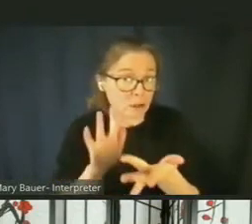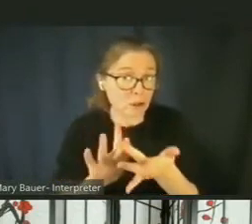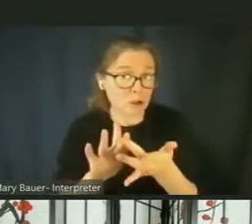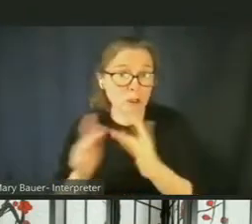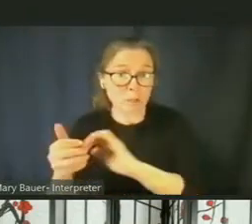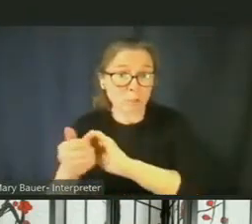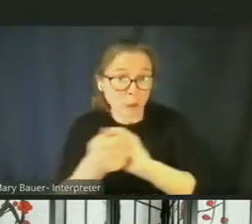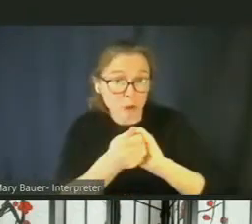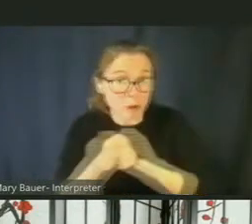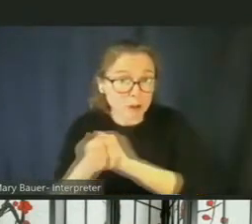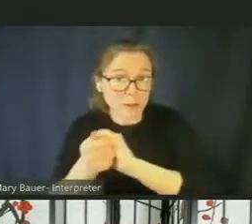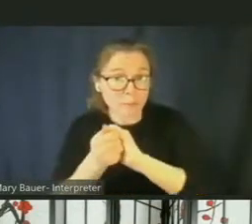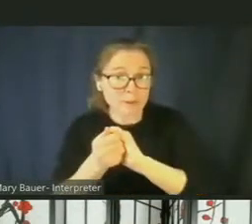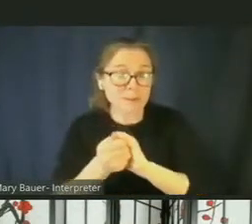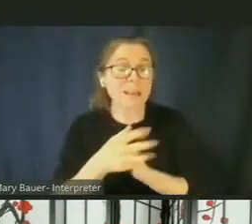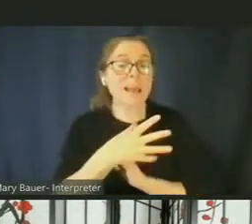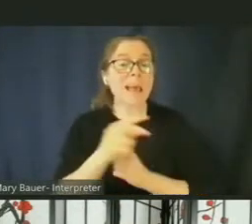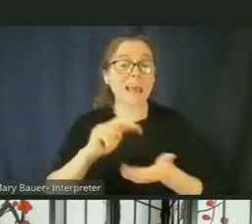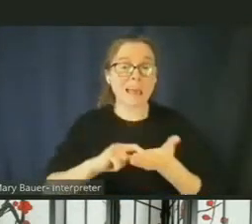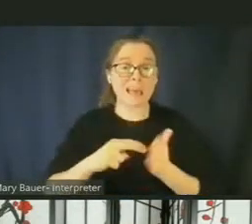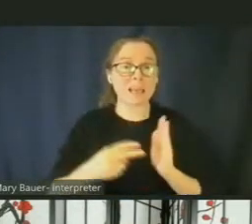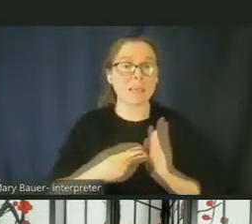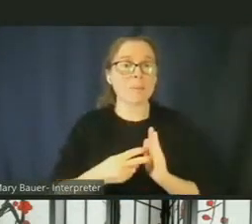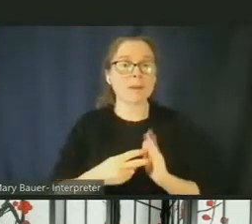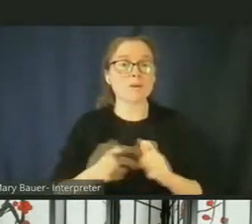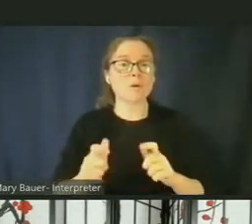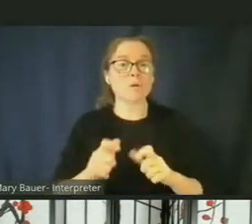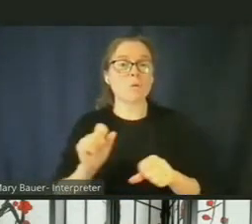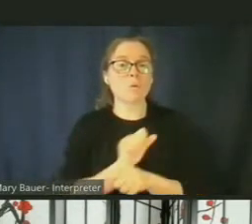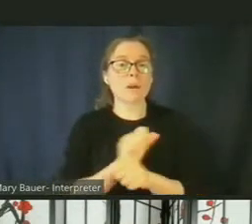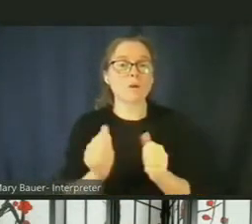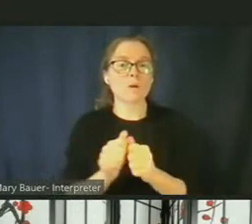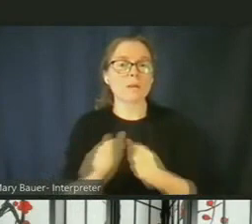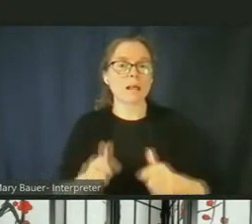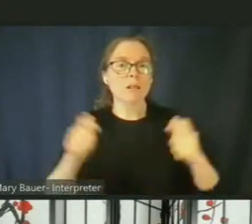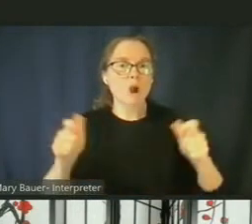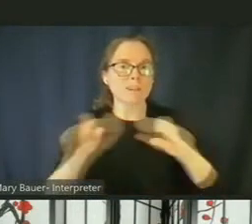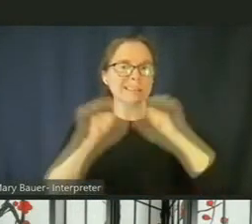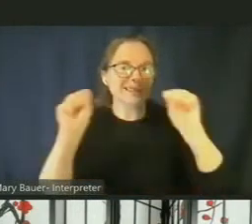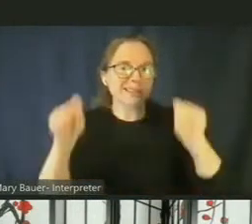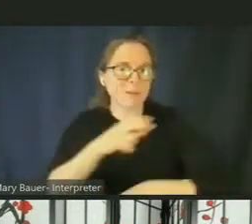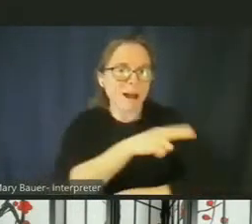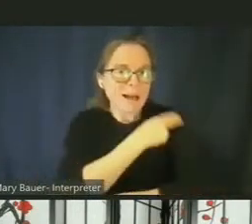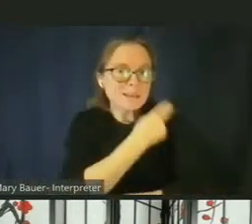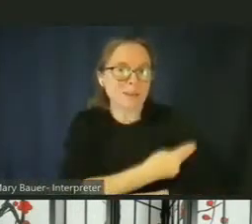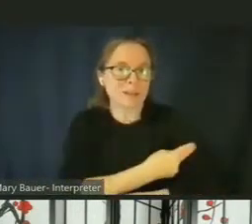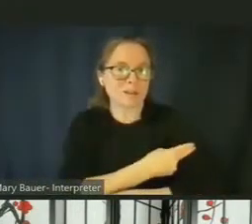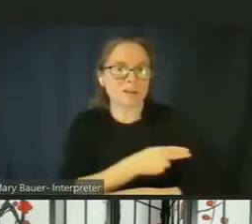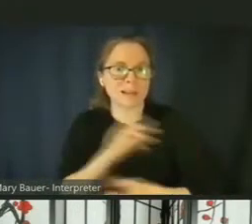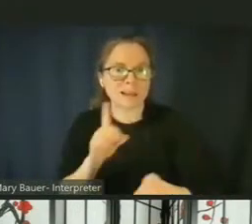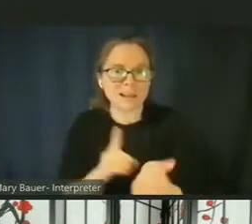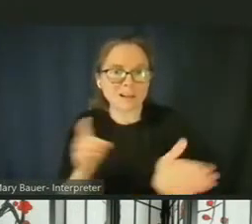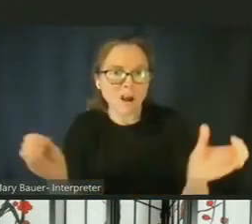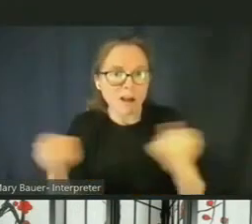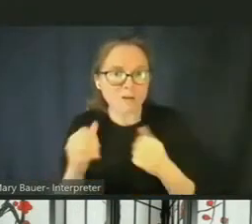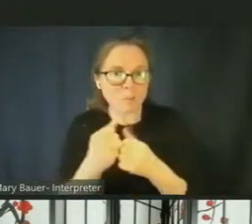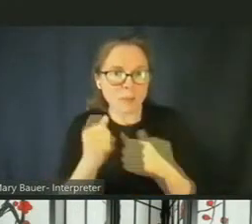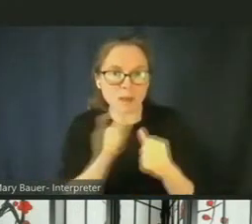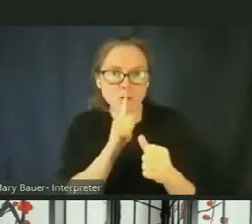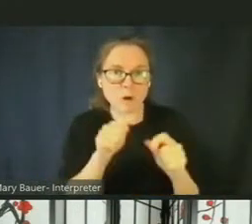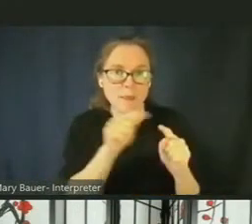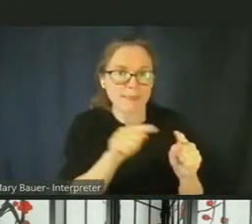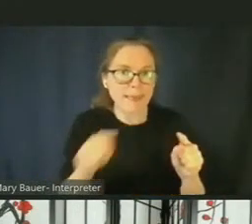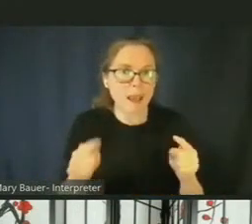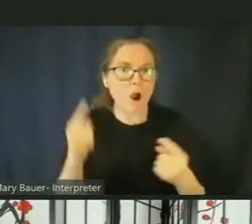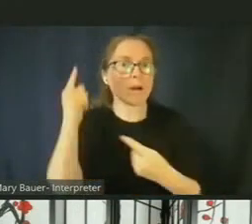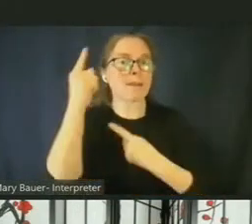that we're doing, but it also means working with large systems like hospitals and healthcare to make sure that they're thinking about access